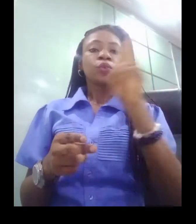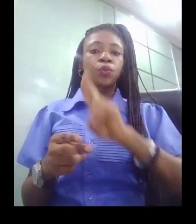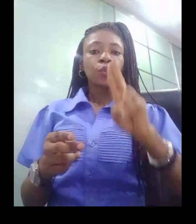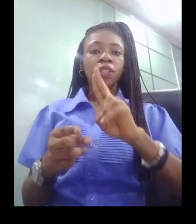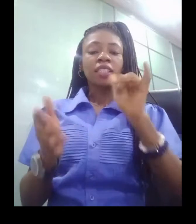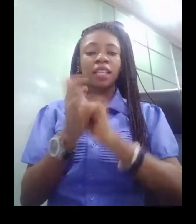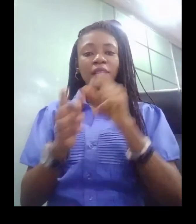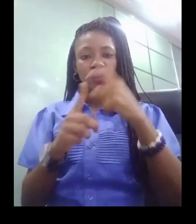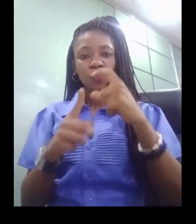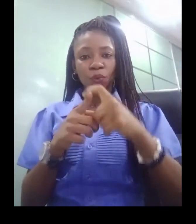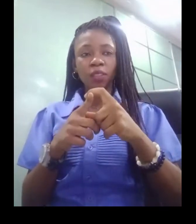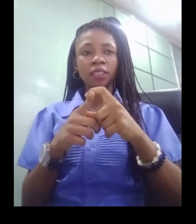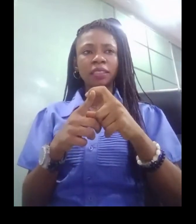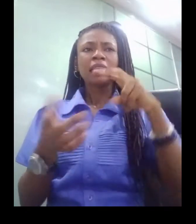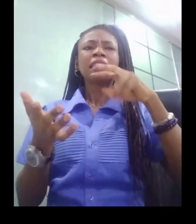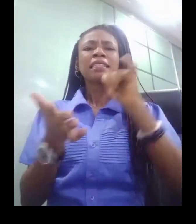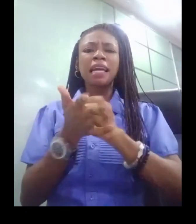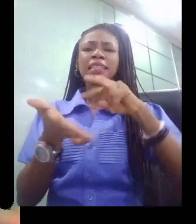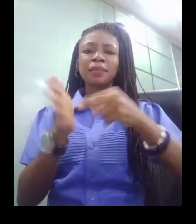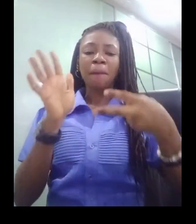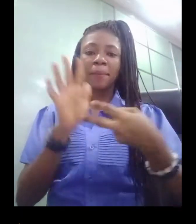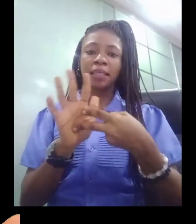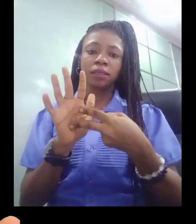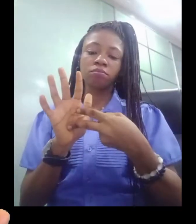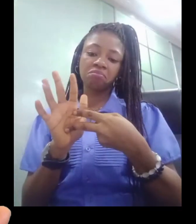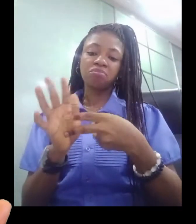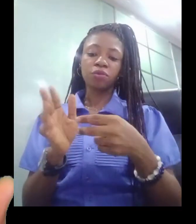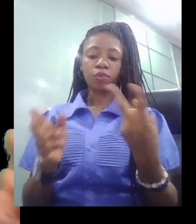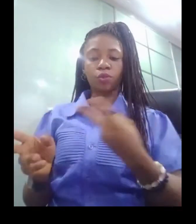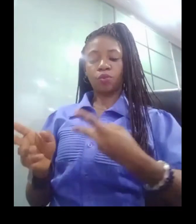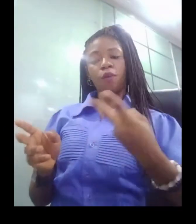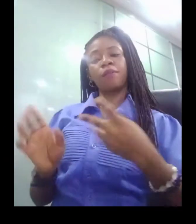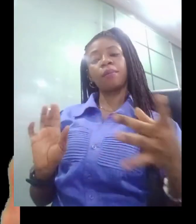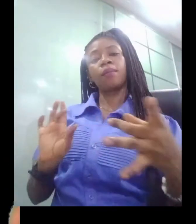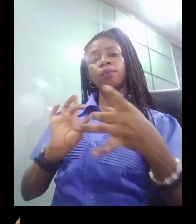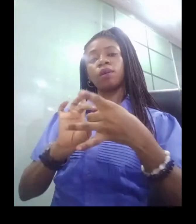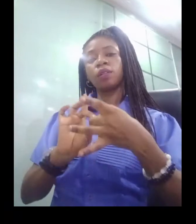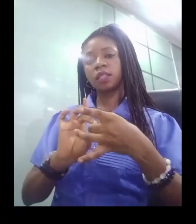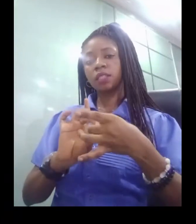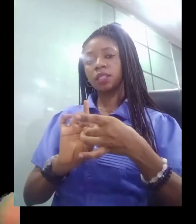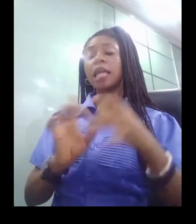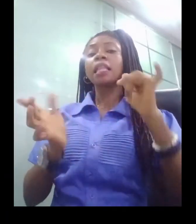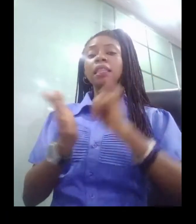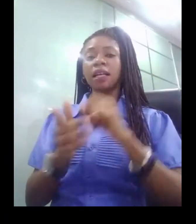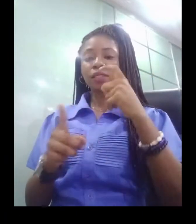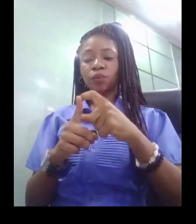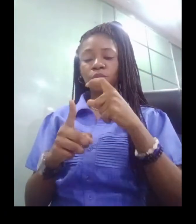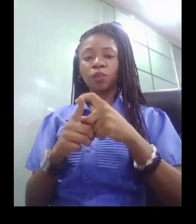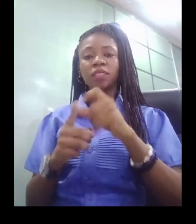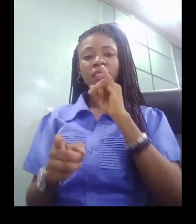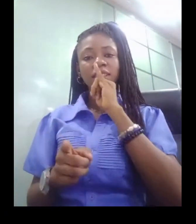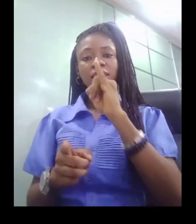it means they are related, and that word is